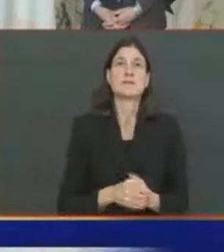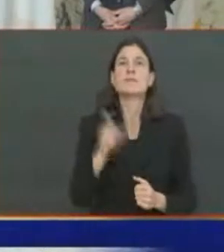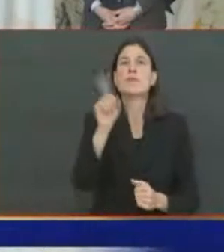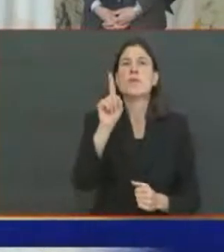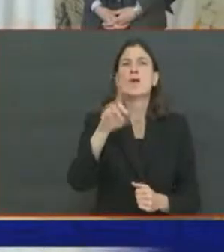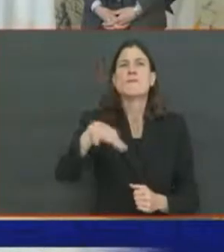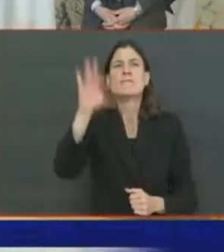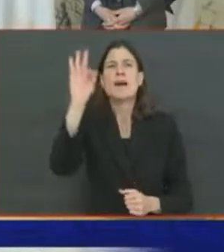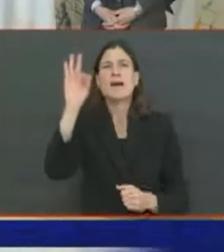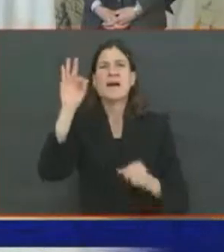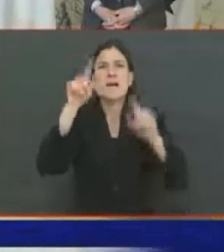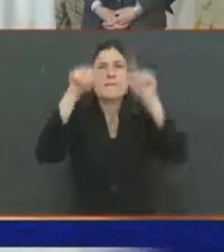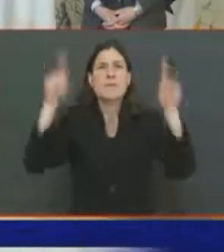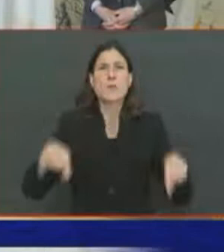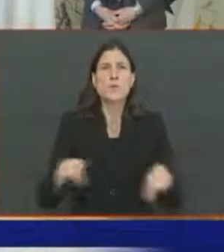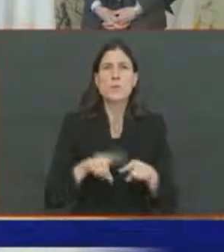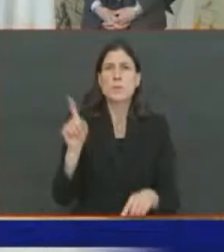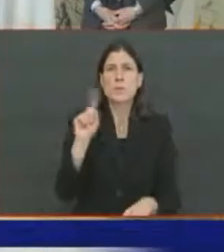new website,